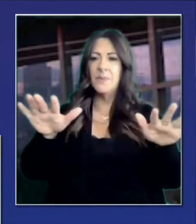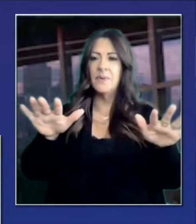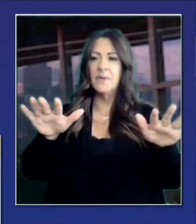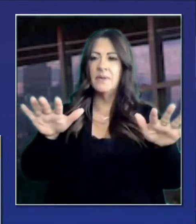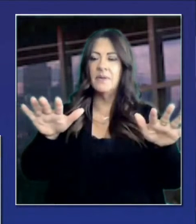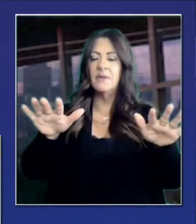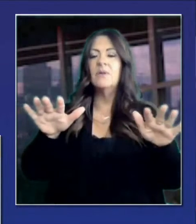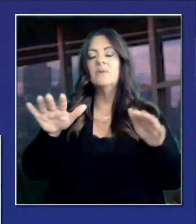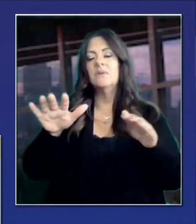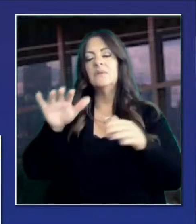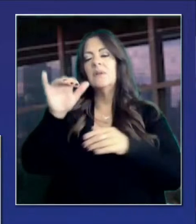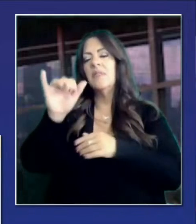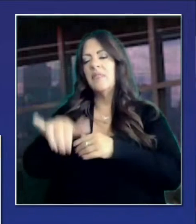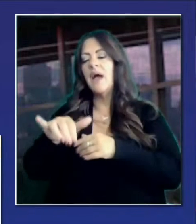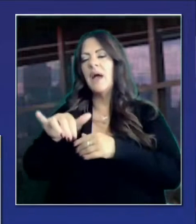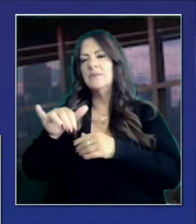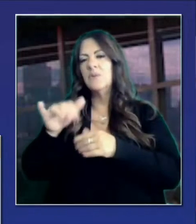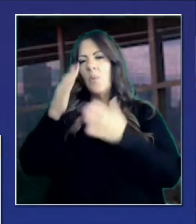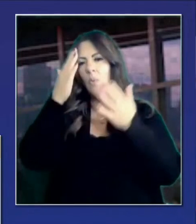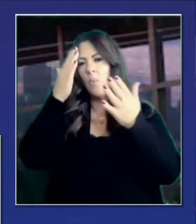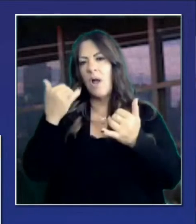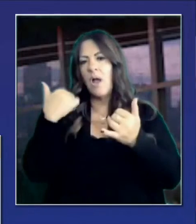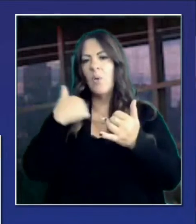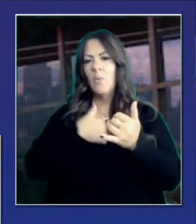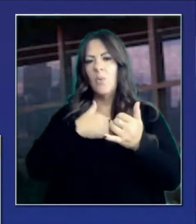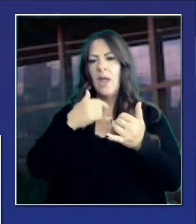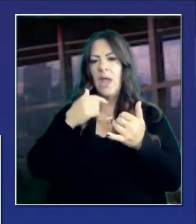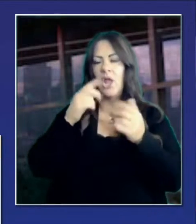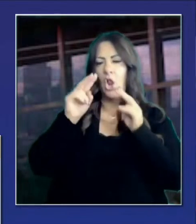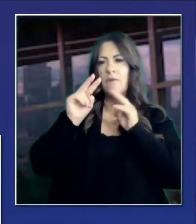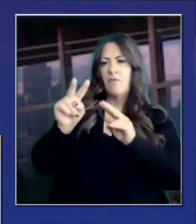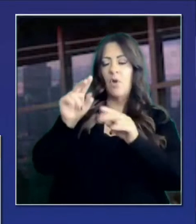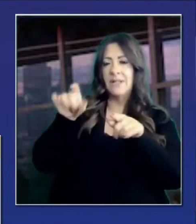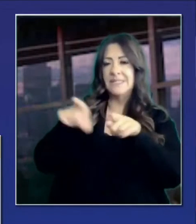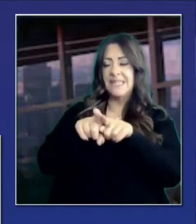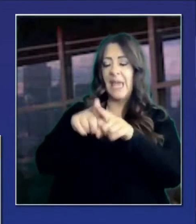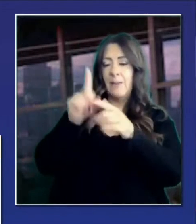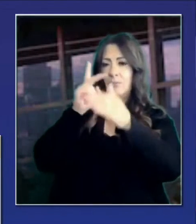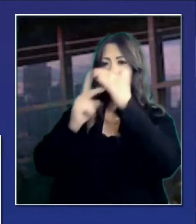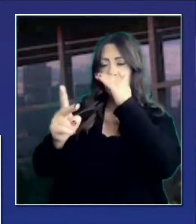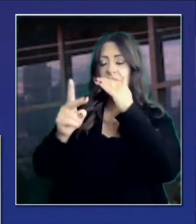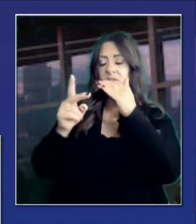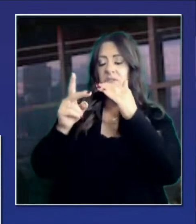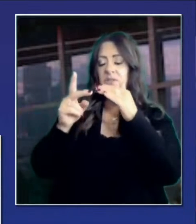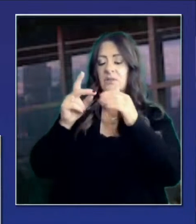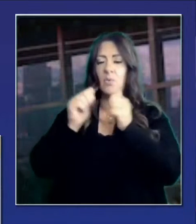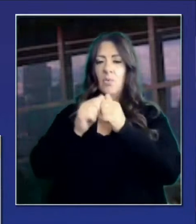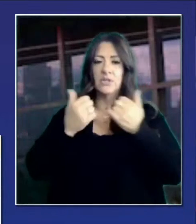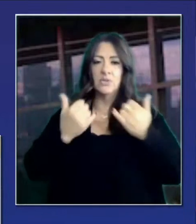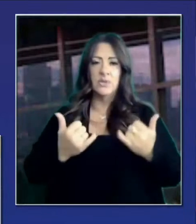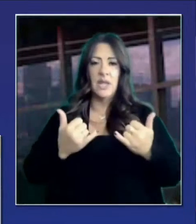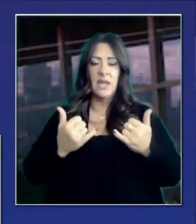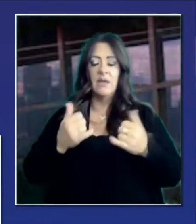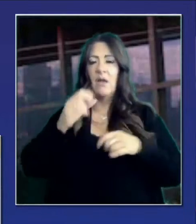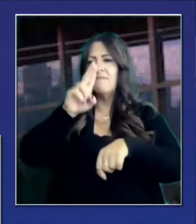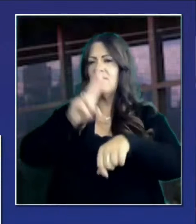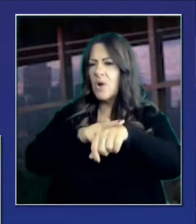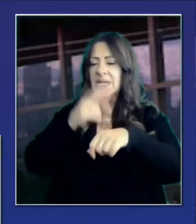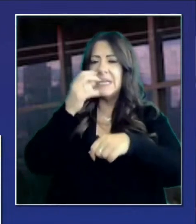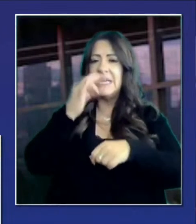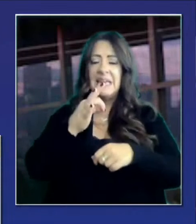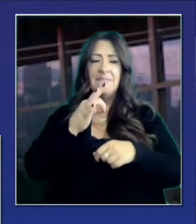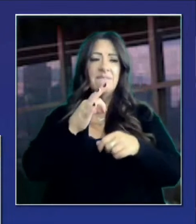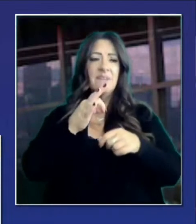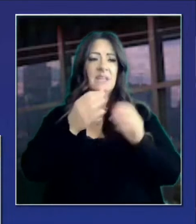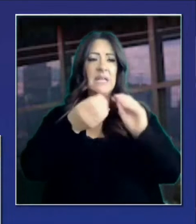forward to these projections from where we stand today. Now, of course, this can change, that if transmission rates go up,